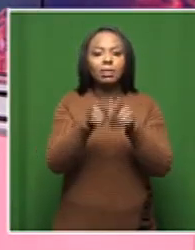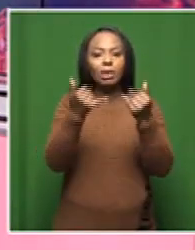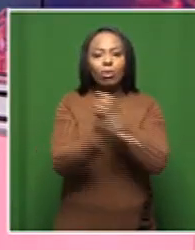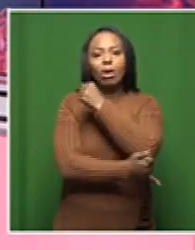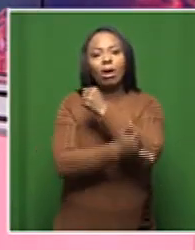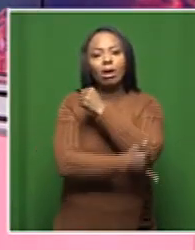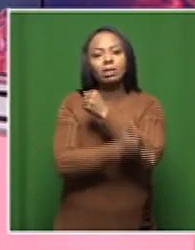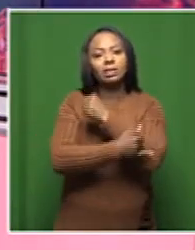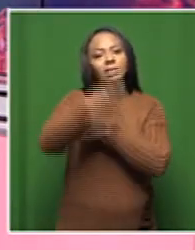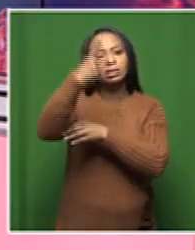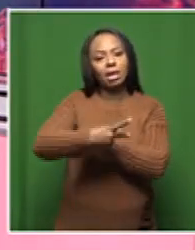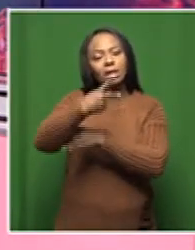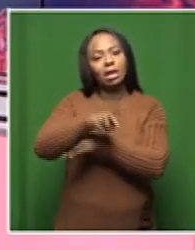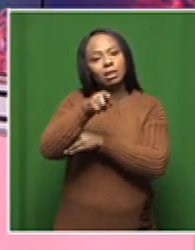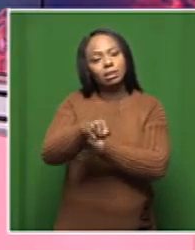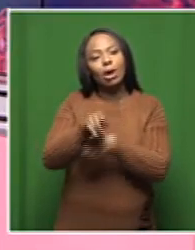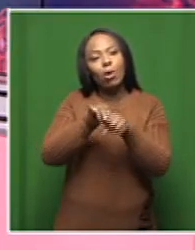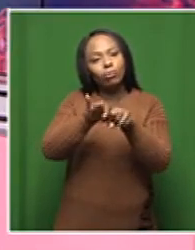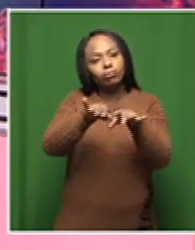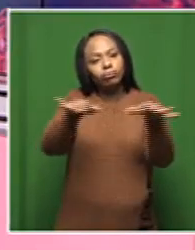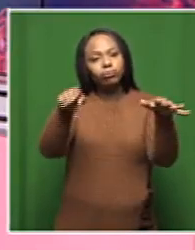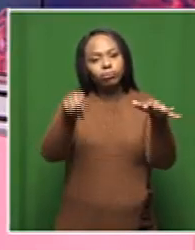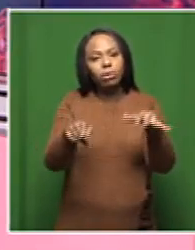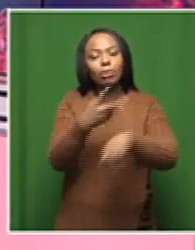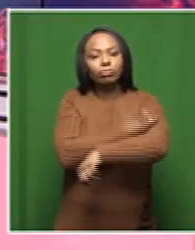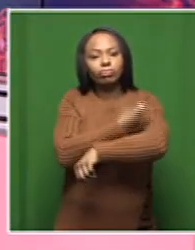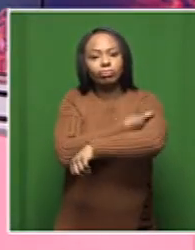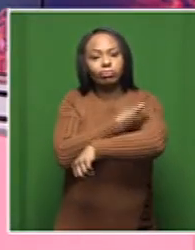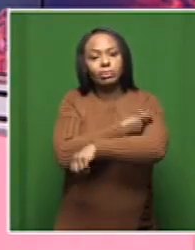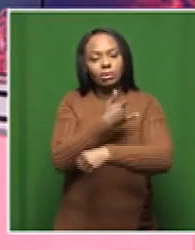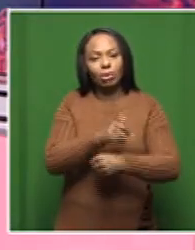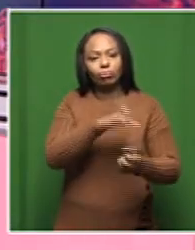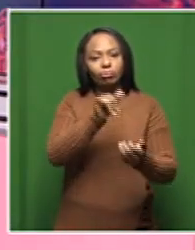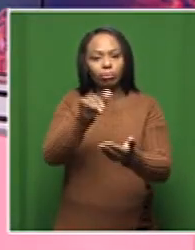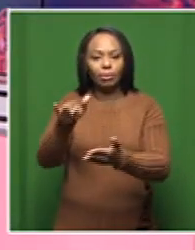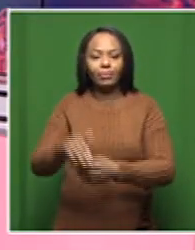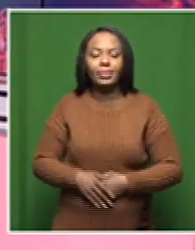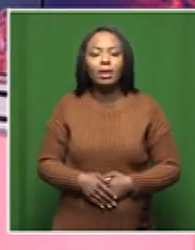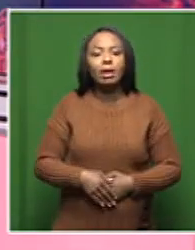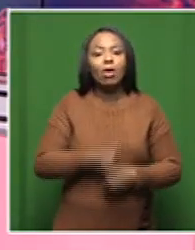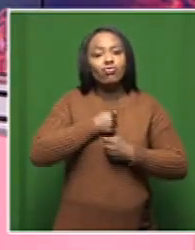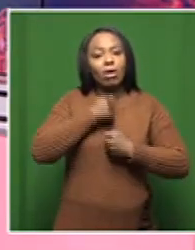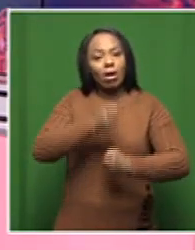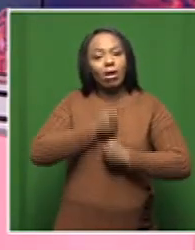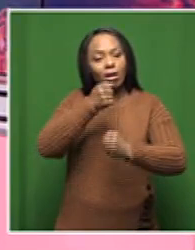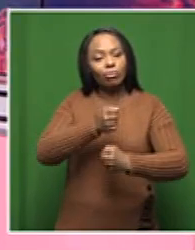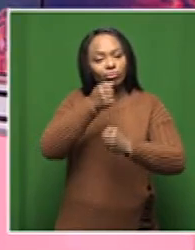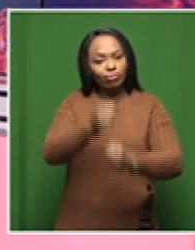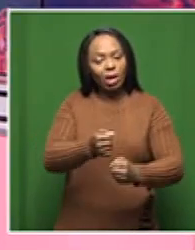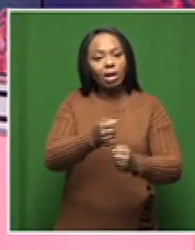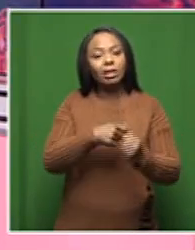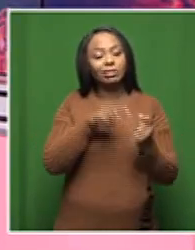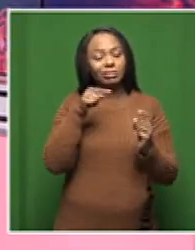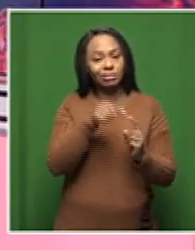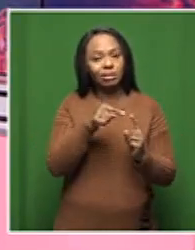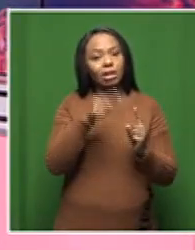second wave of the COVID-19 vaccine rollout program. Well, the campaign's primary objective